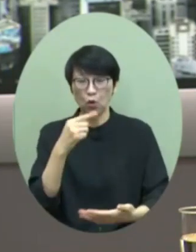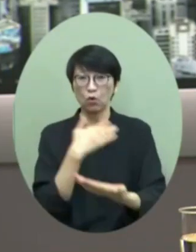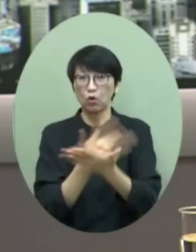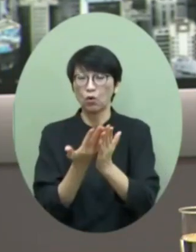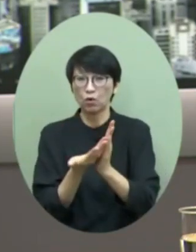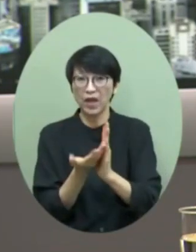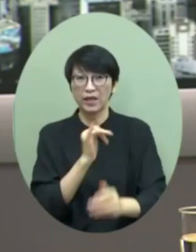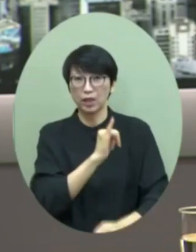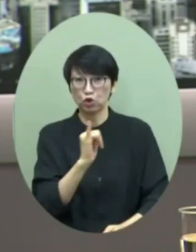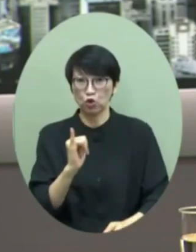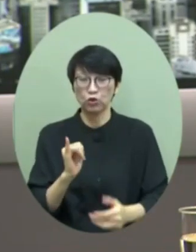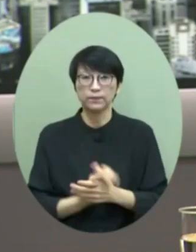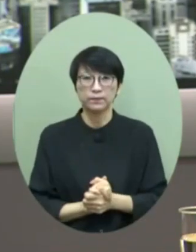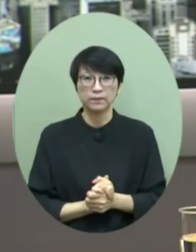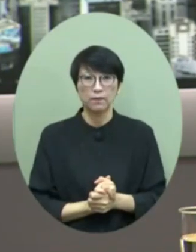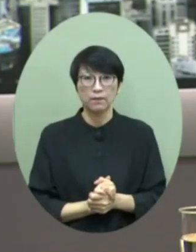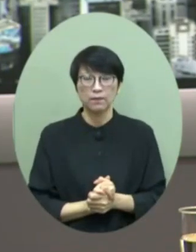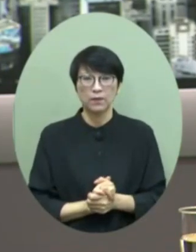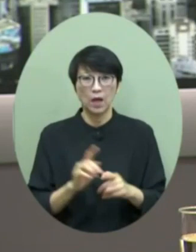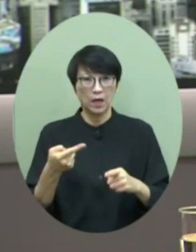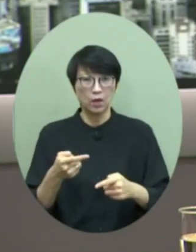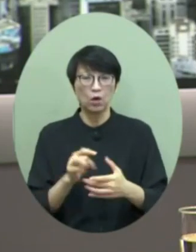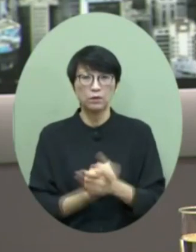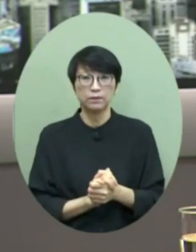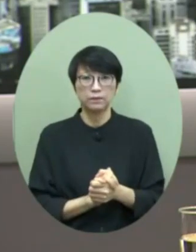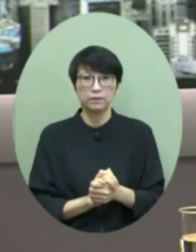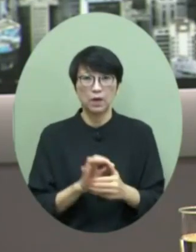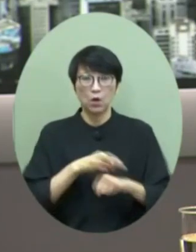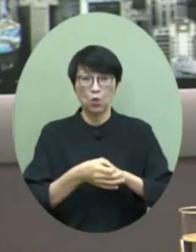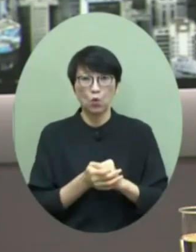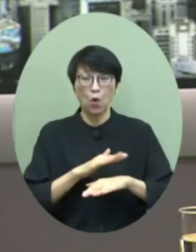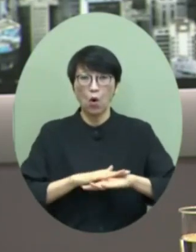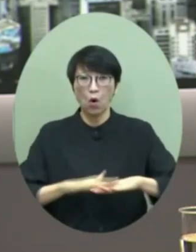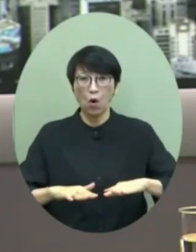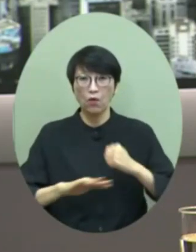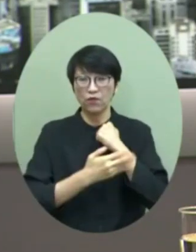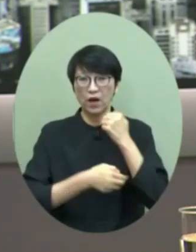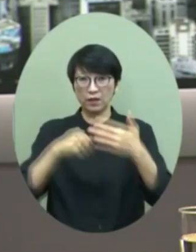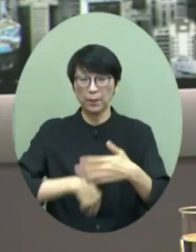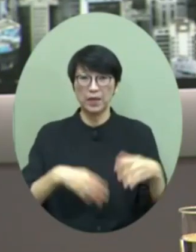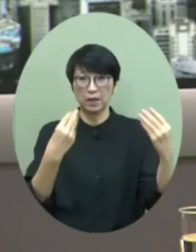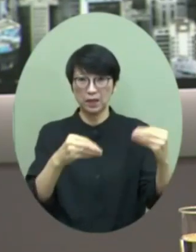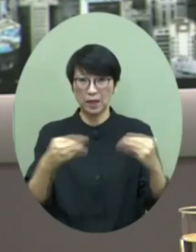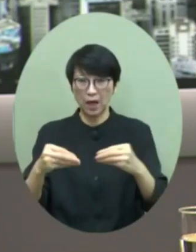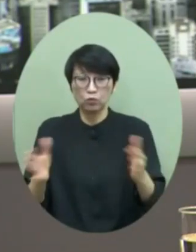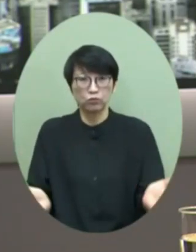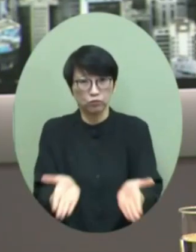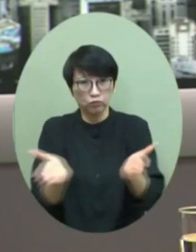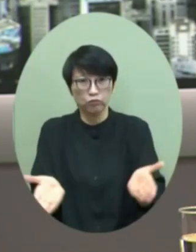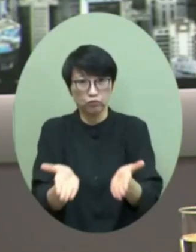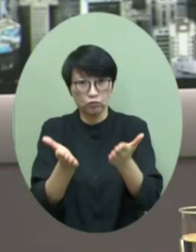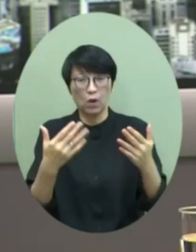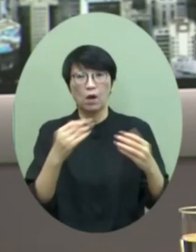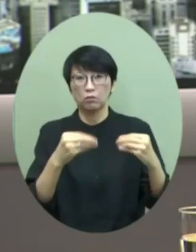law, and in particular to the offences set out therein. But of course,